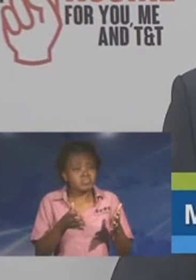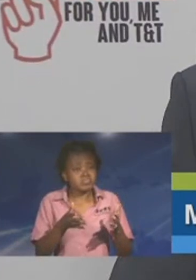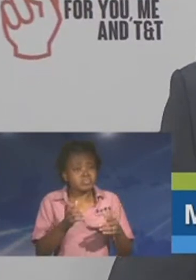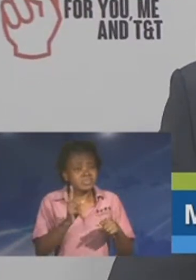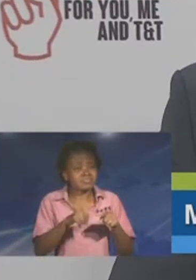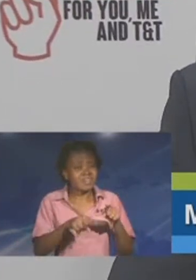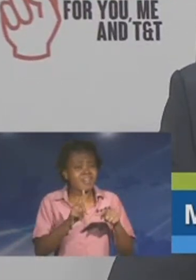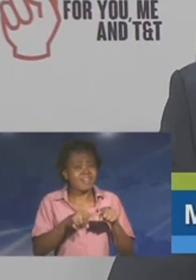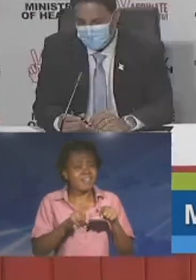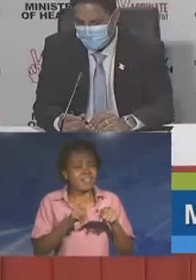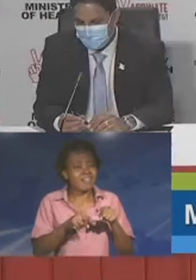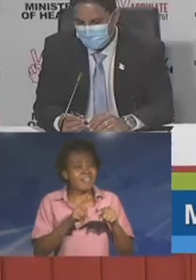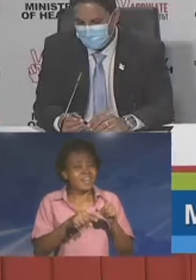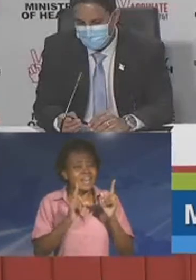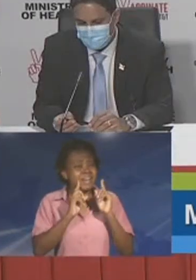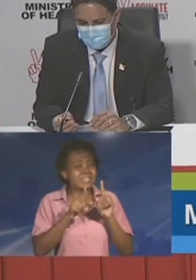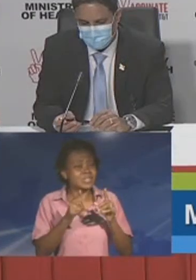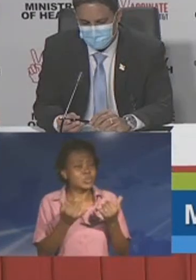right, thank you very much.